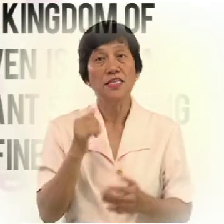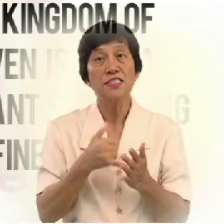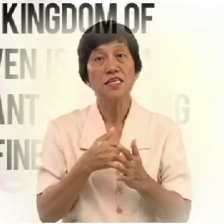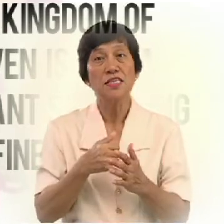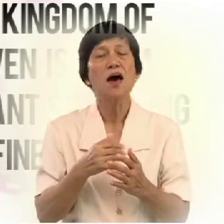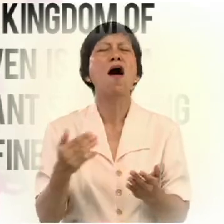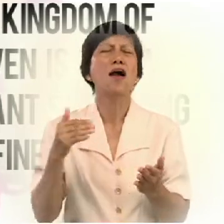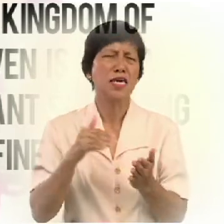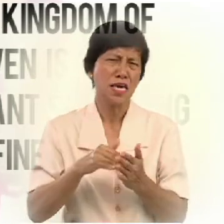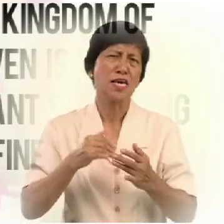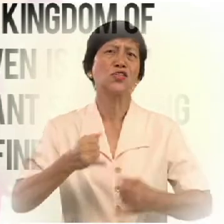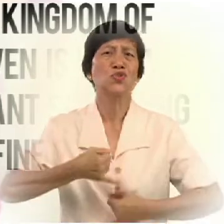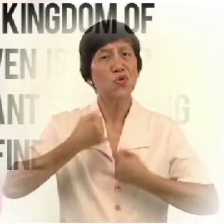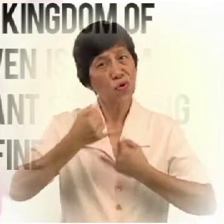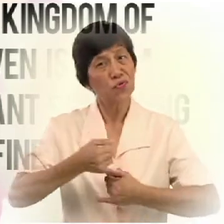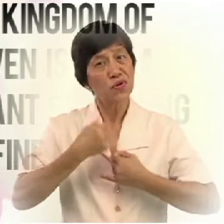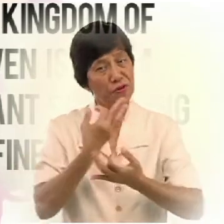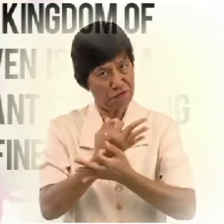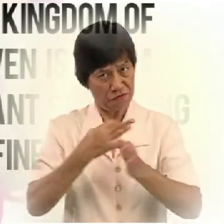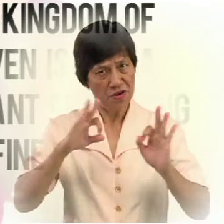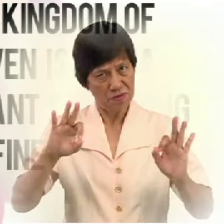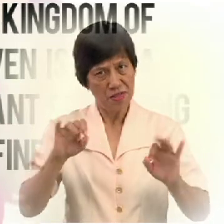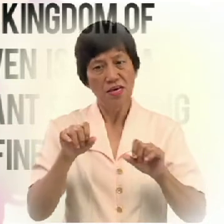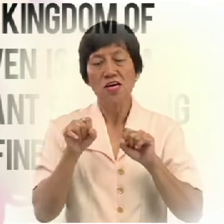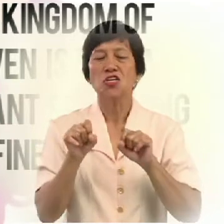who finds it, again, joyfully,